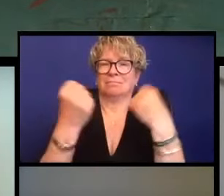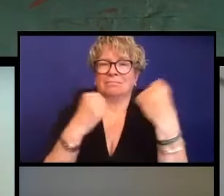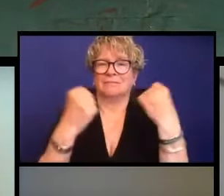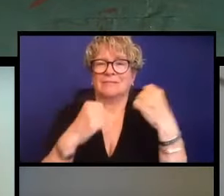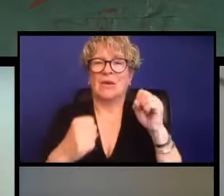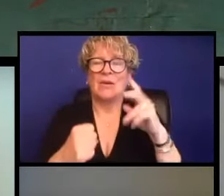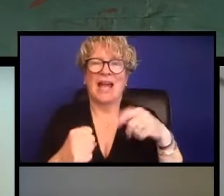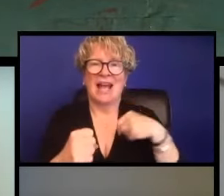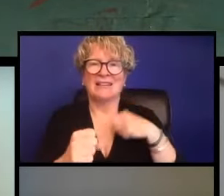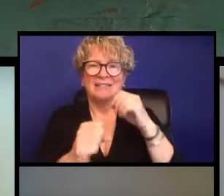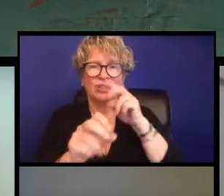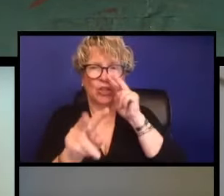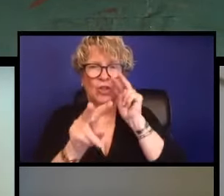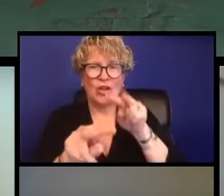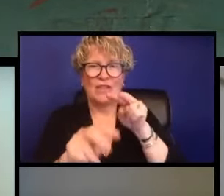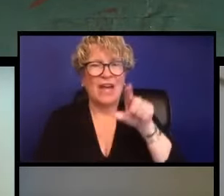feed.